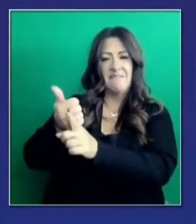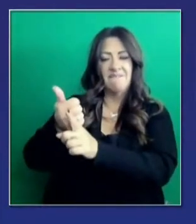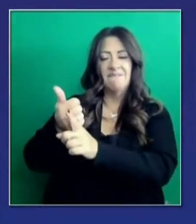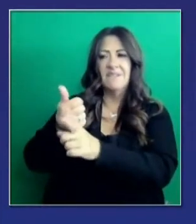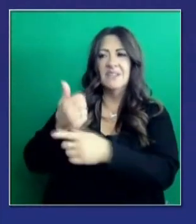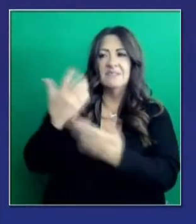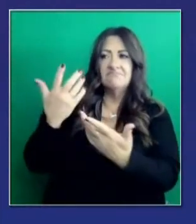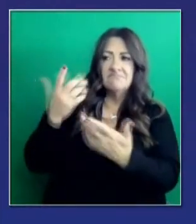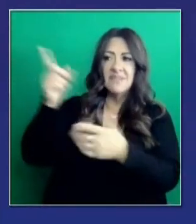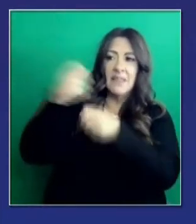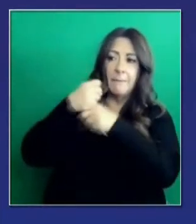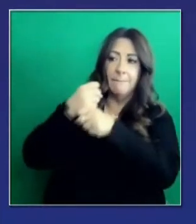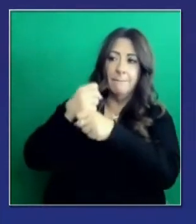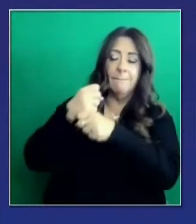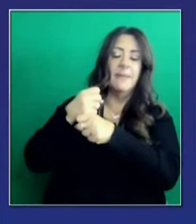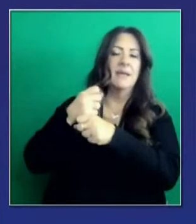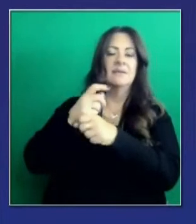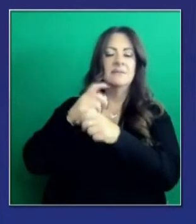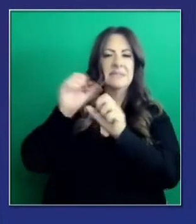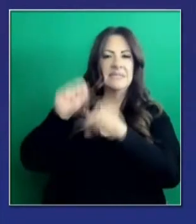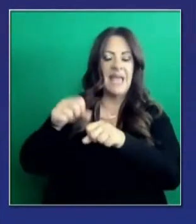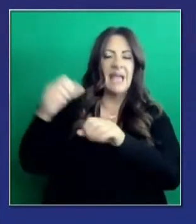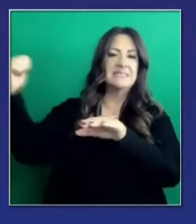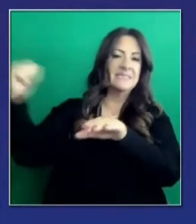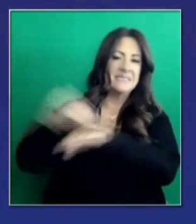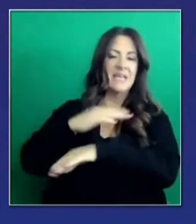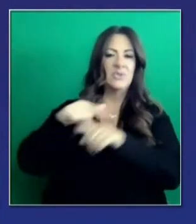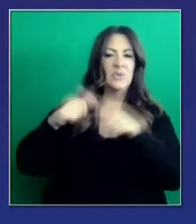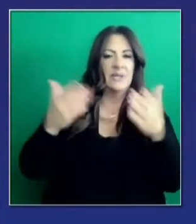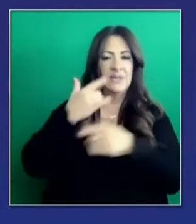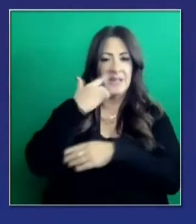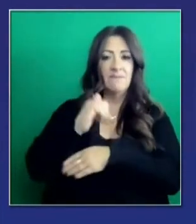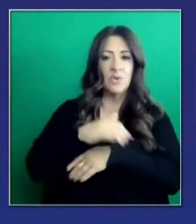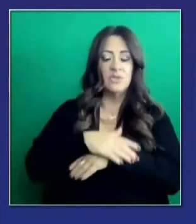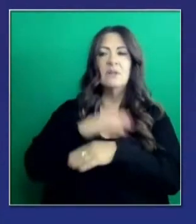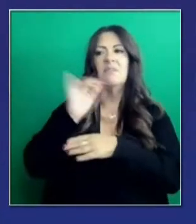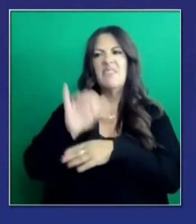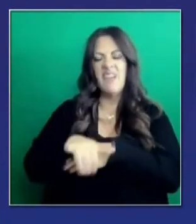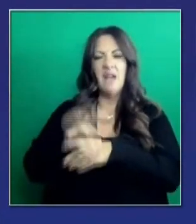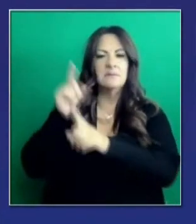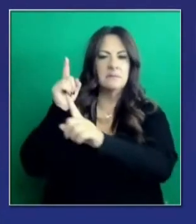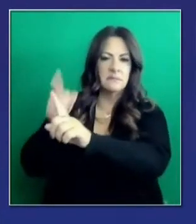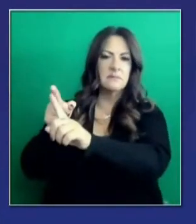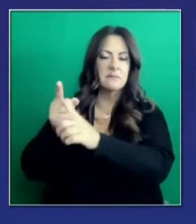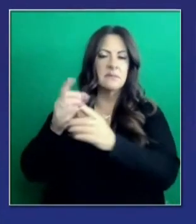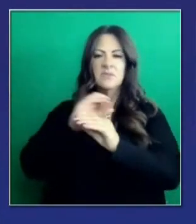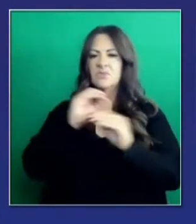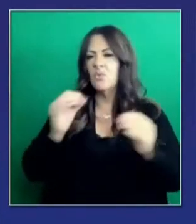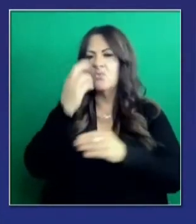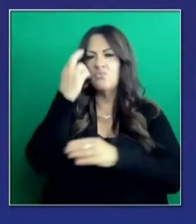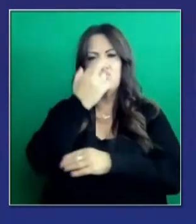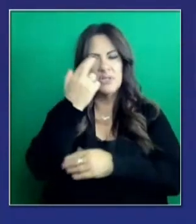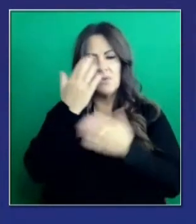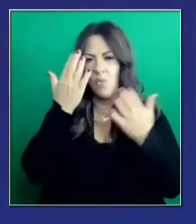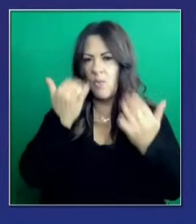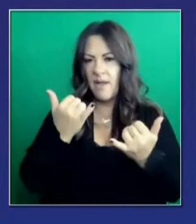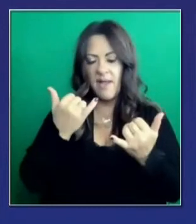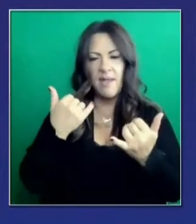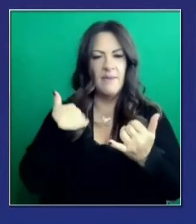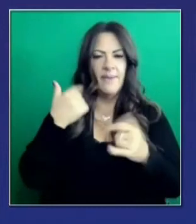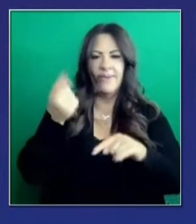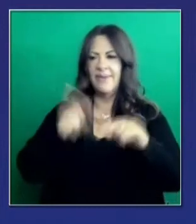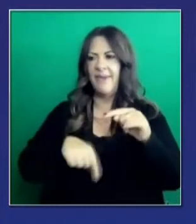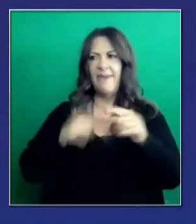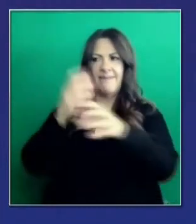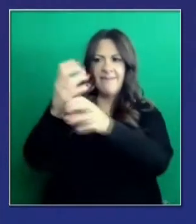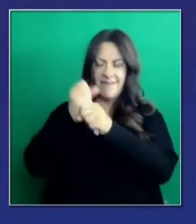not insignificant. So you combine those two, but substantively supply, there should be no reason that we can't achieve that